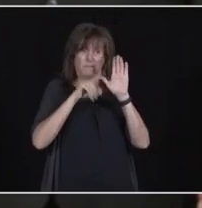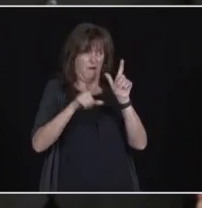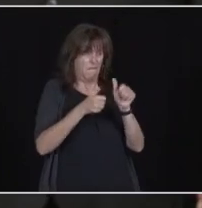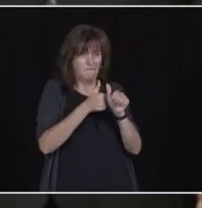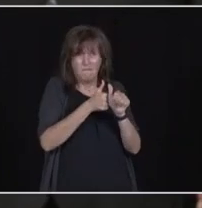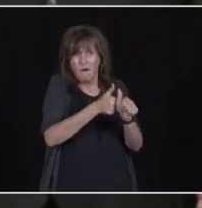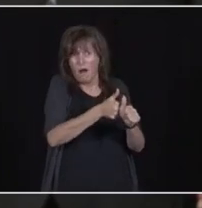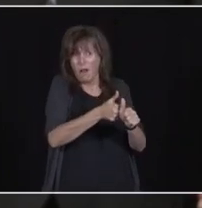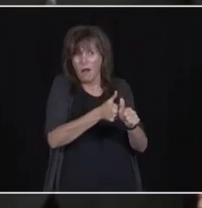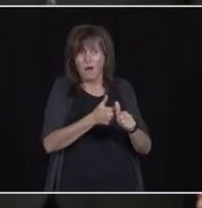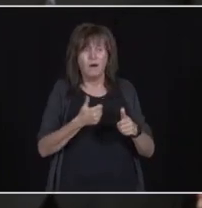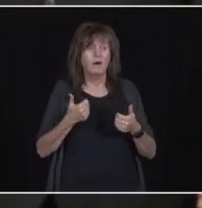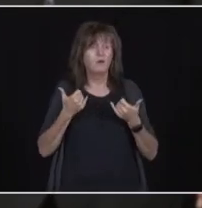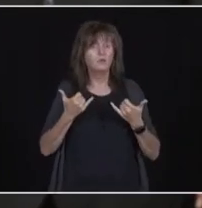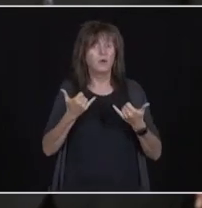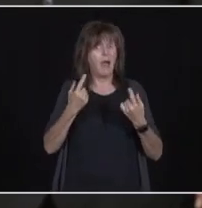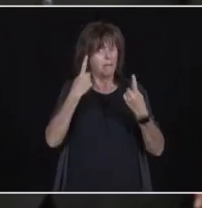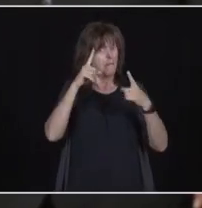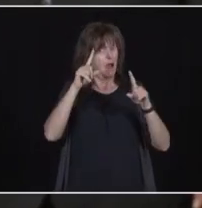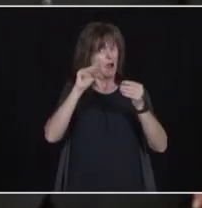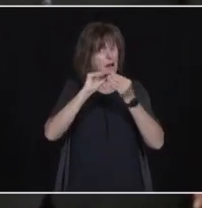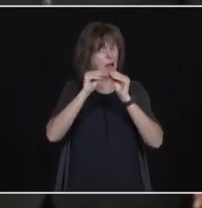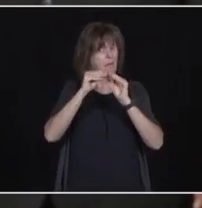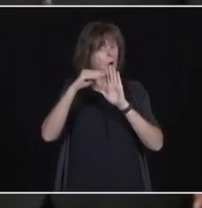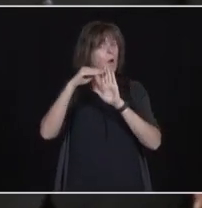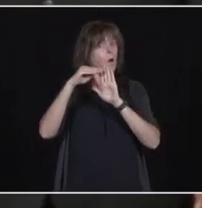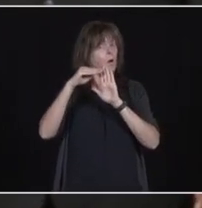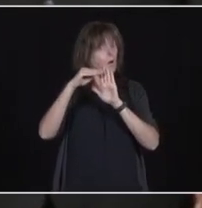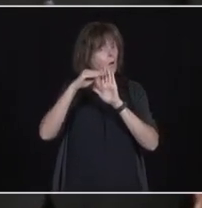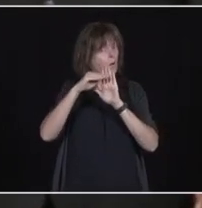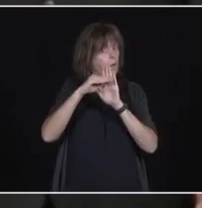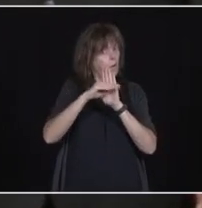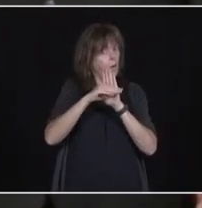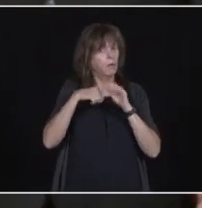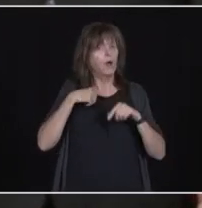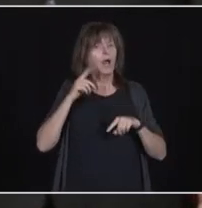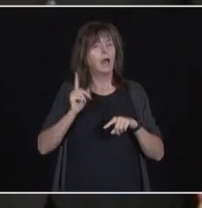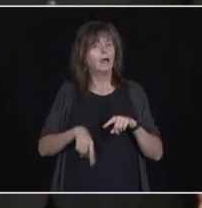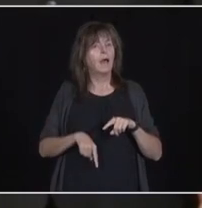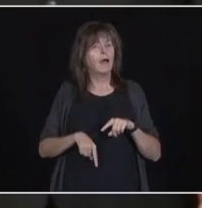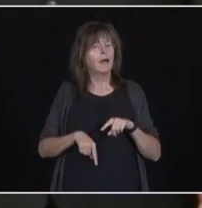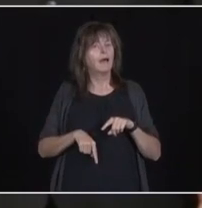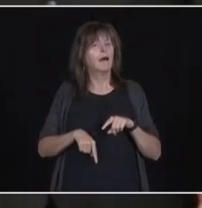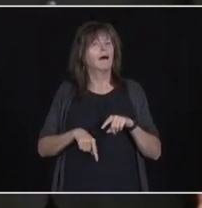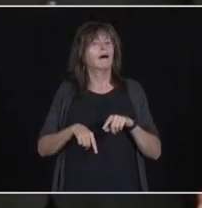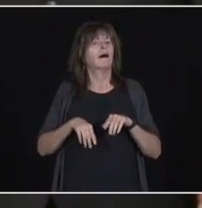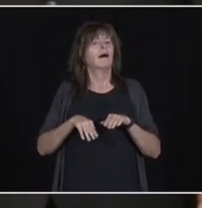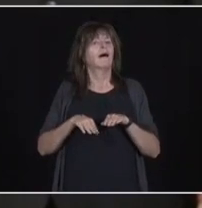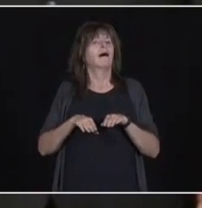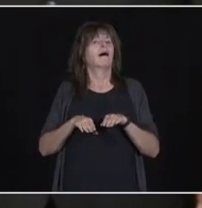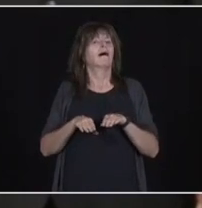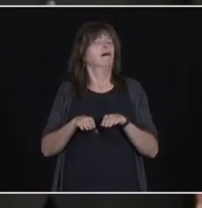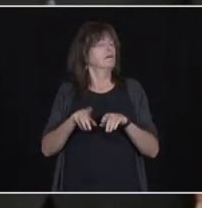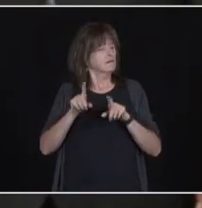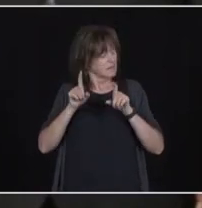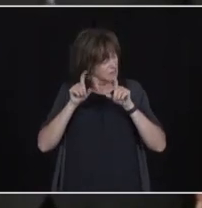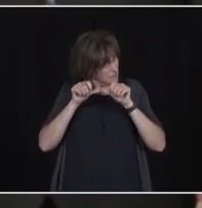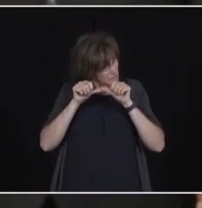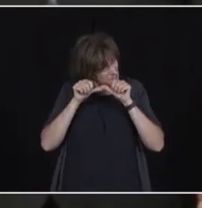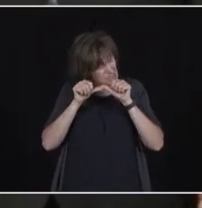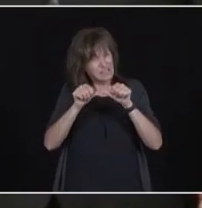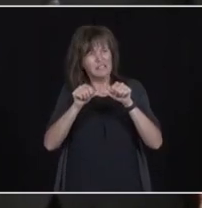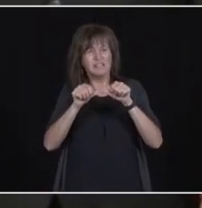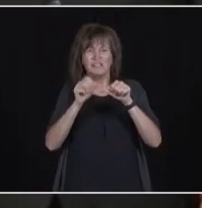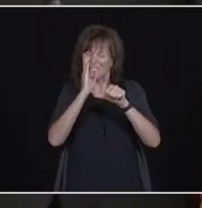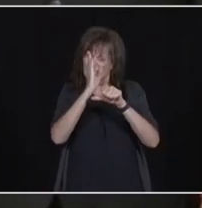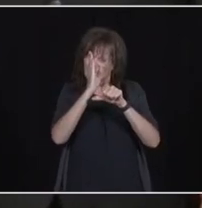can take our foot off the gas. We still need to be very vigilant. We still need to practice the physical distancing, still